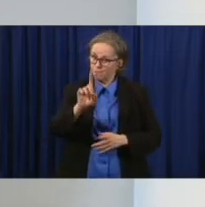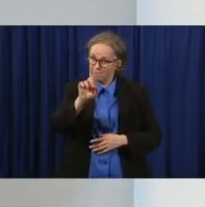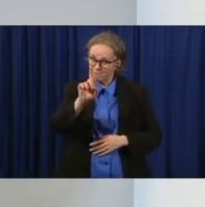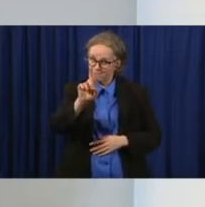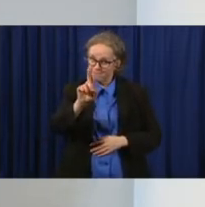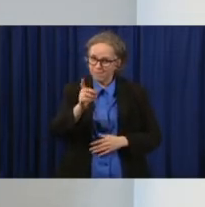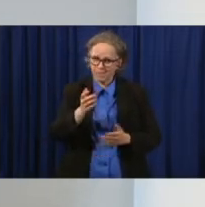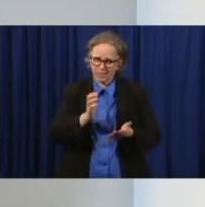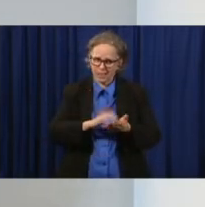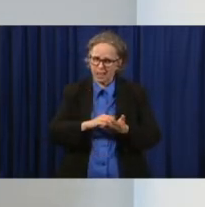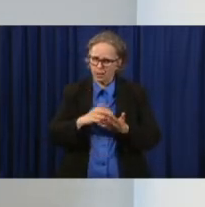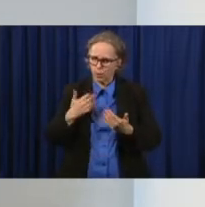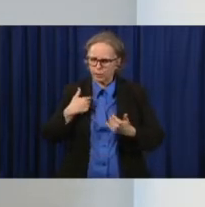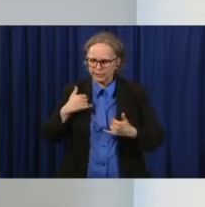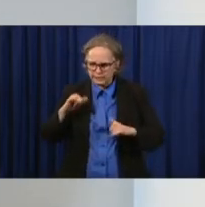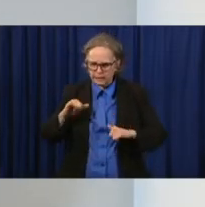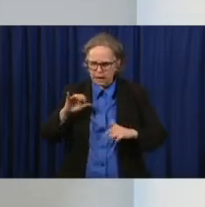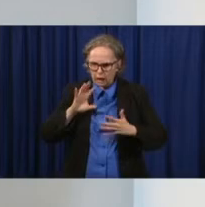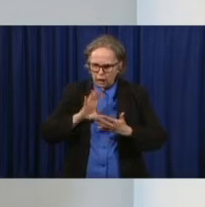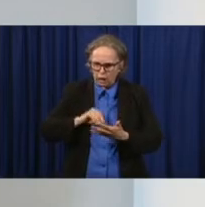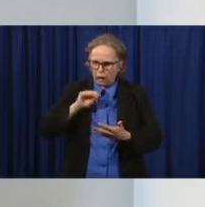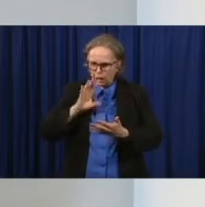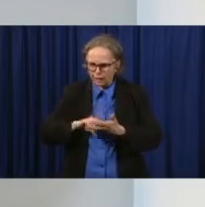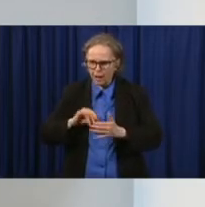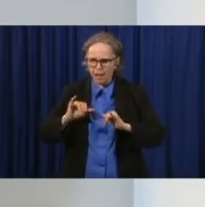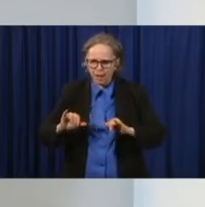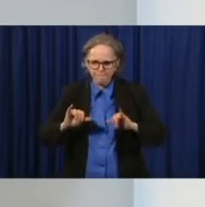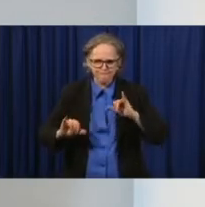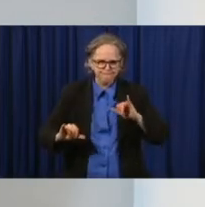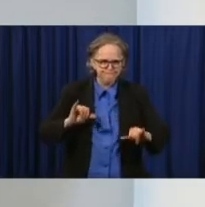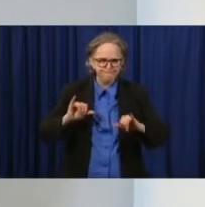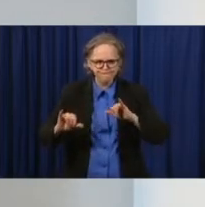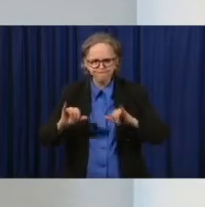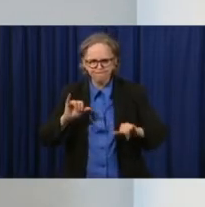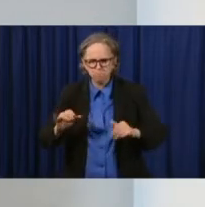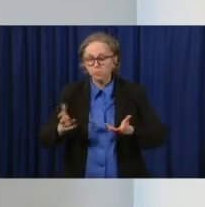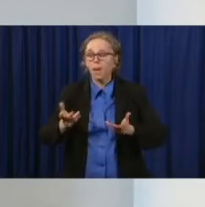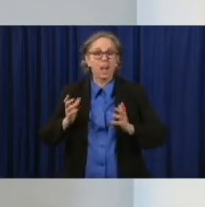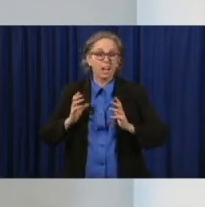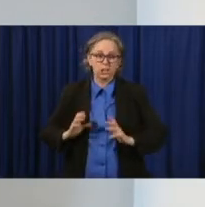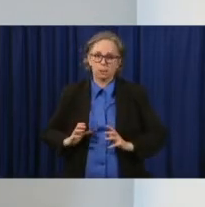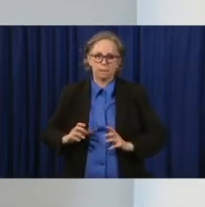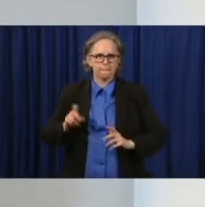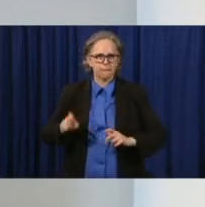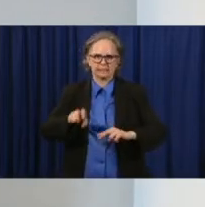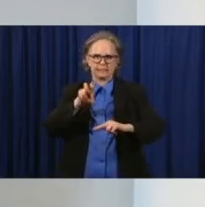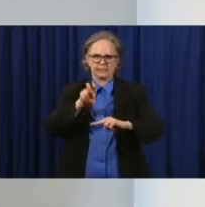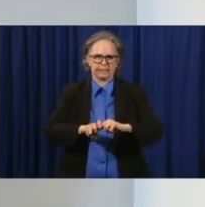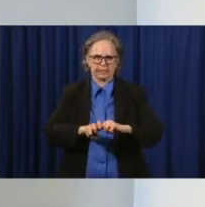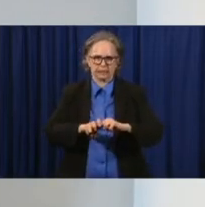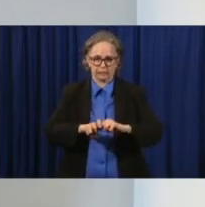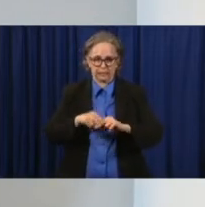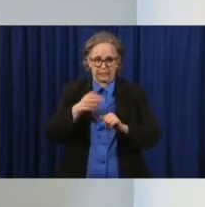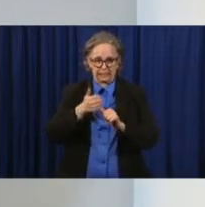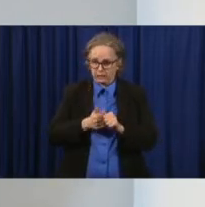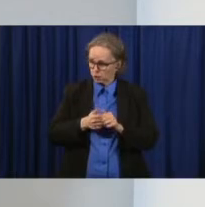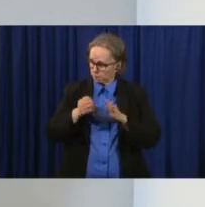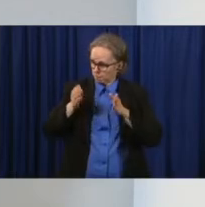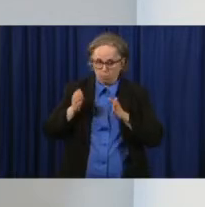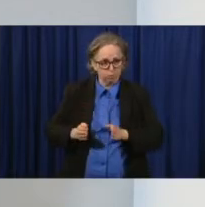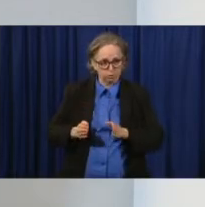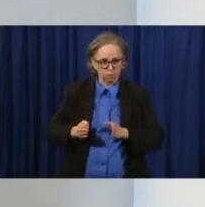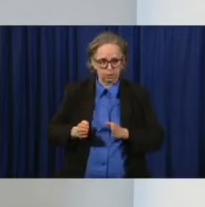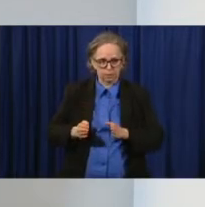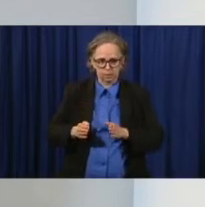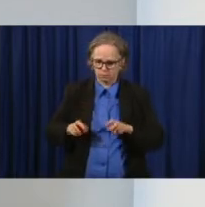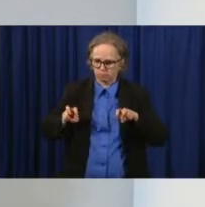this. Patrons must be seated. They're required to be seated. There must be a seat for everybody who's consuming food or